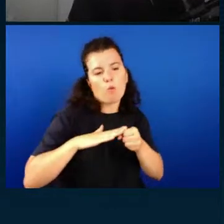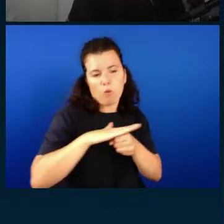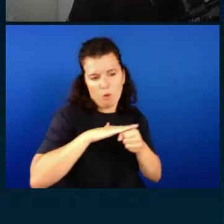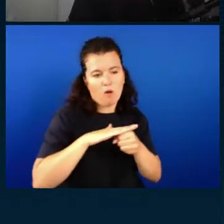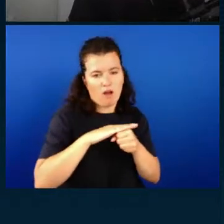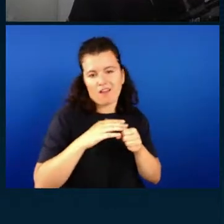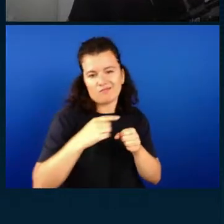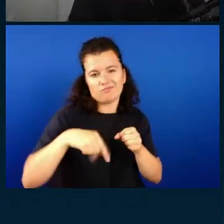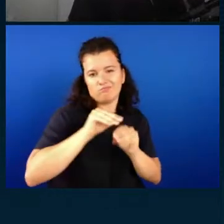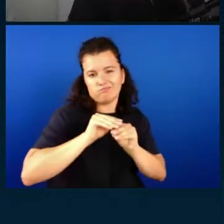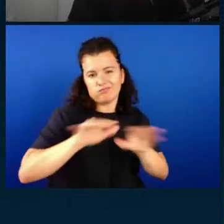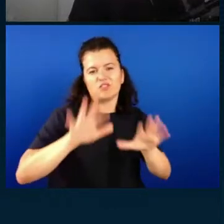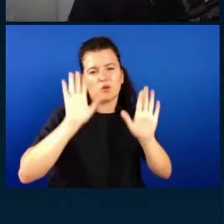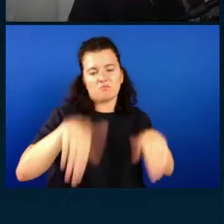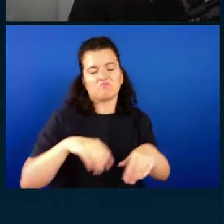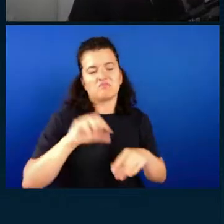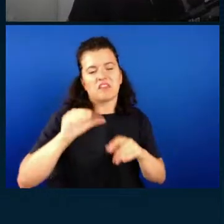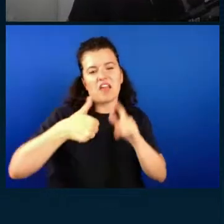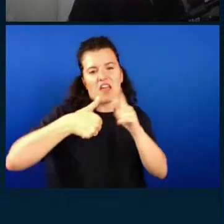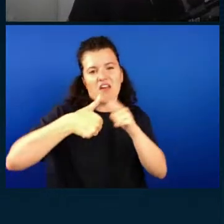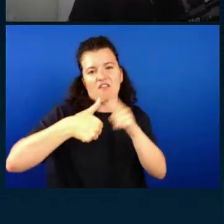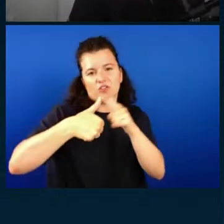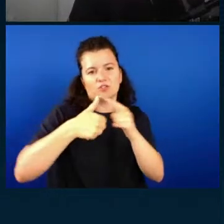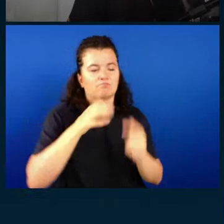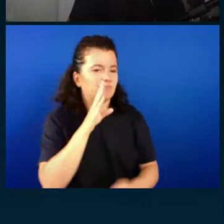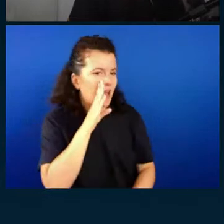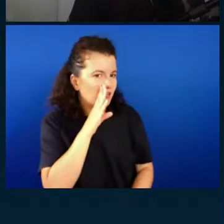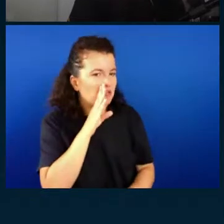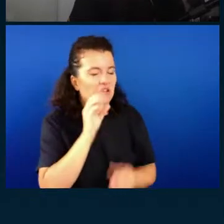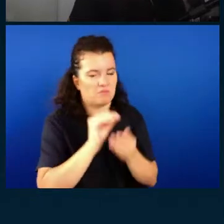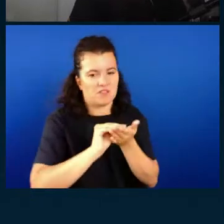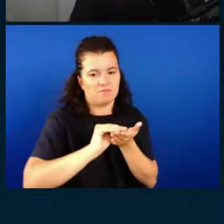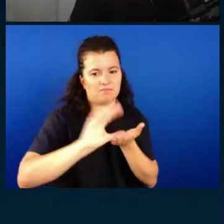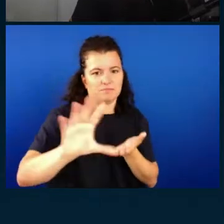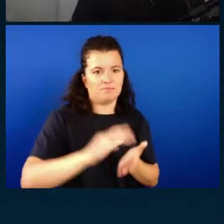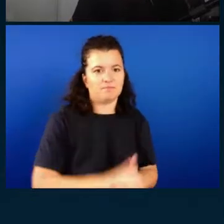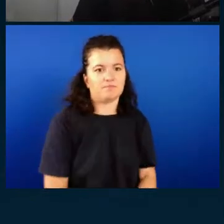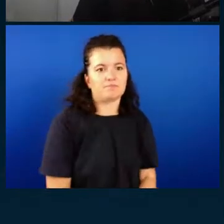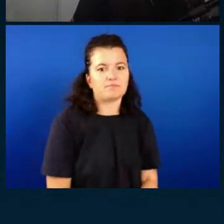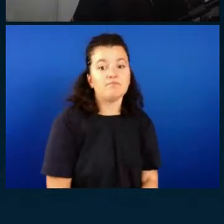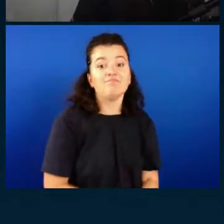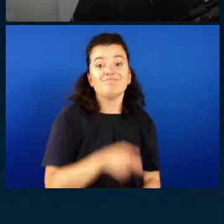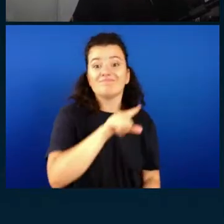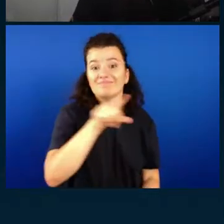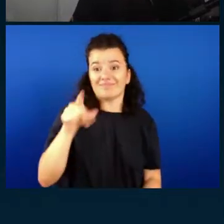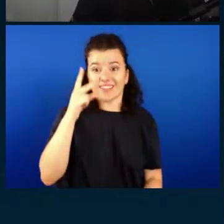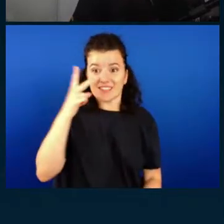And now it starts collecting and creating the files for me.